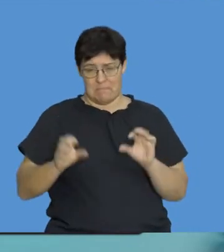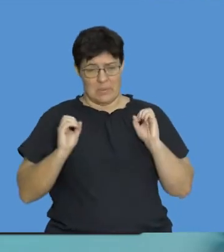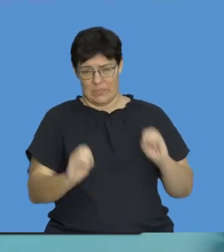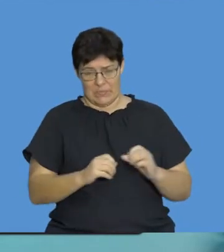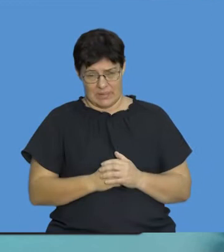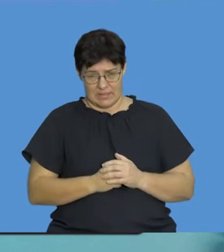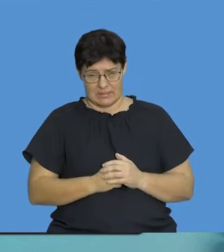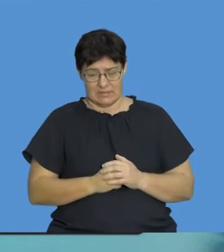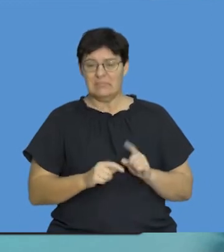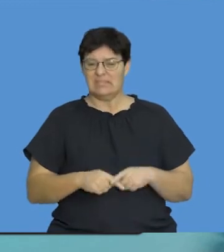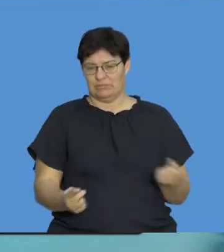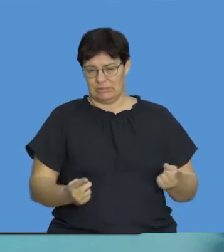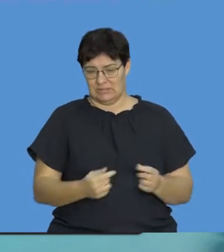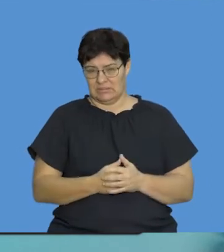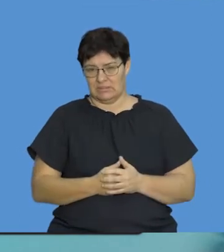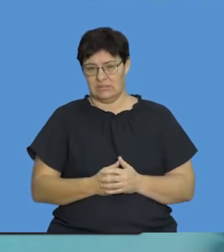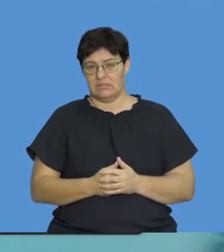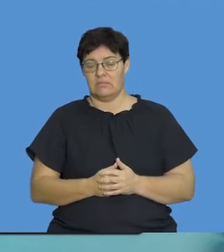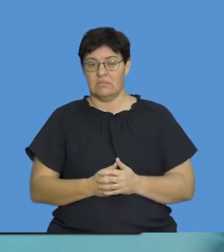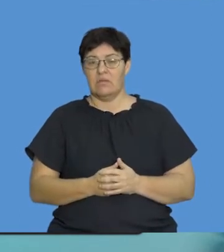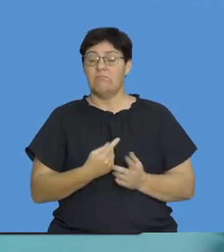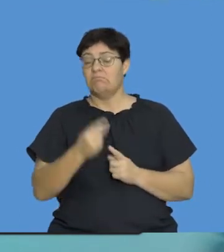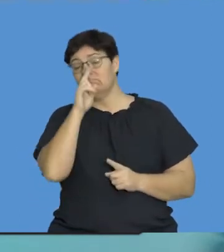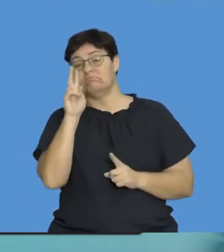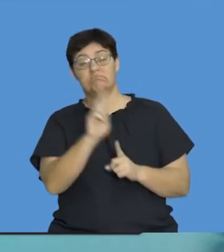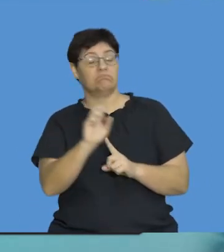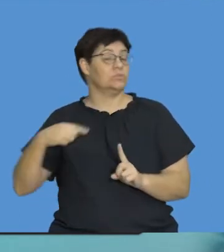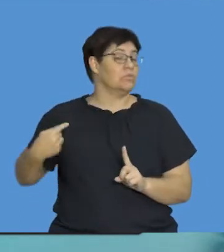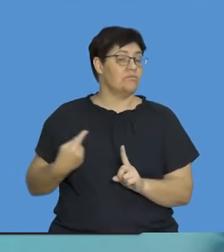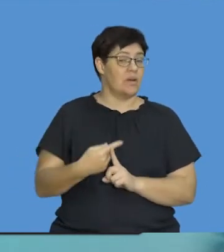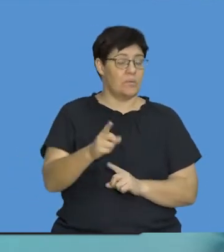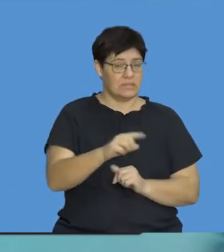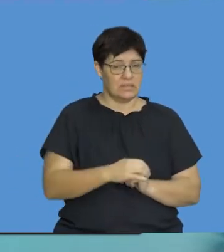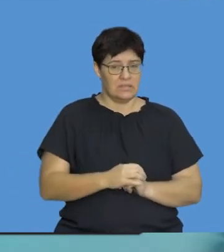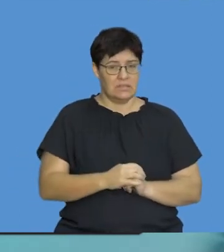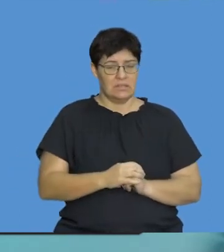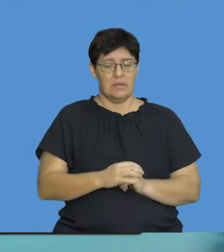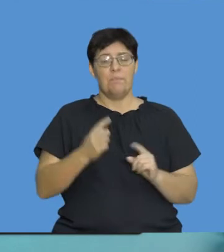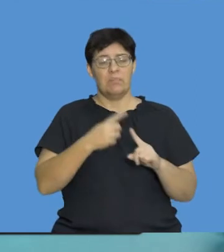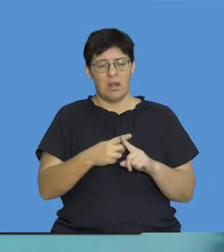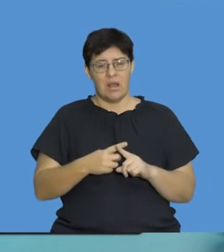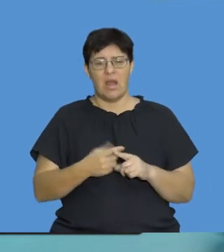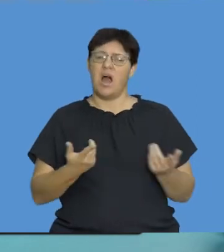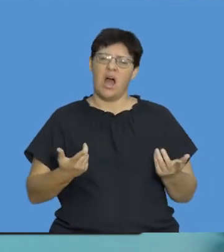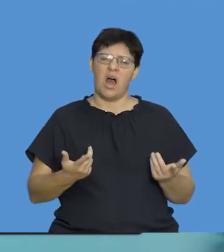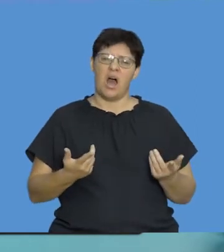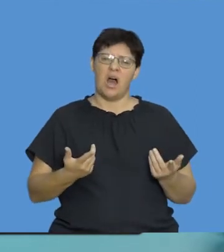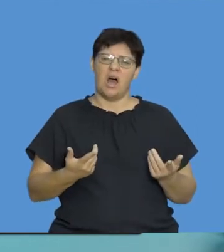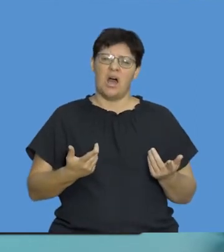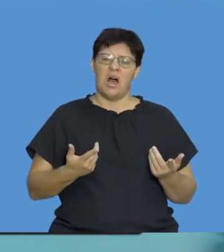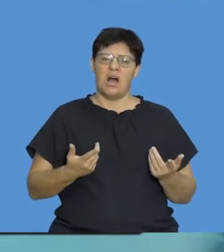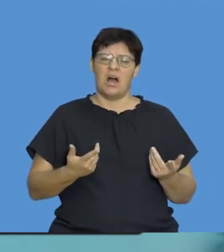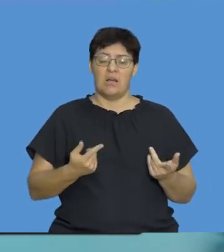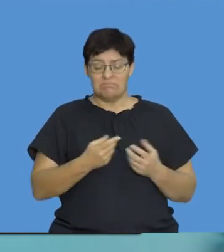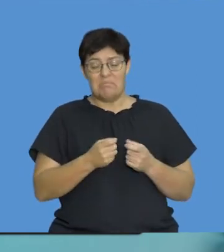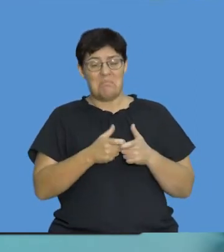are unlike terms. But so far, guys, what we've looked at is multiplication is quite a very big thing to